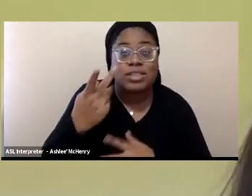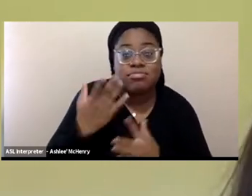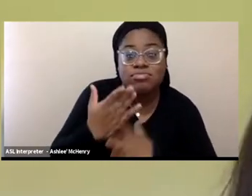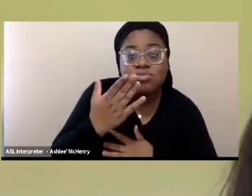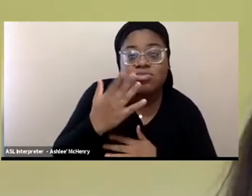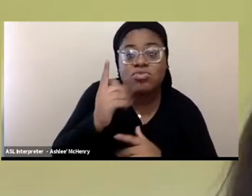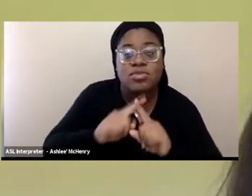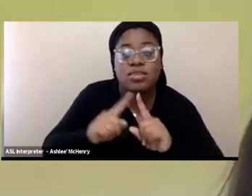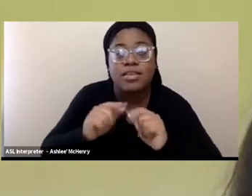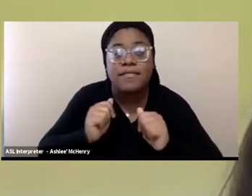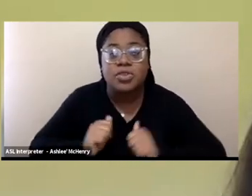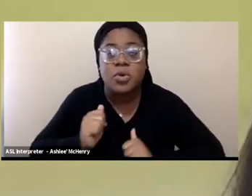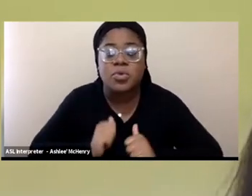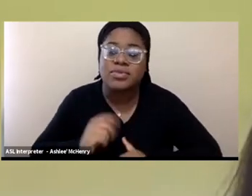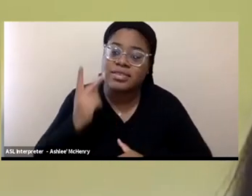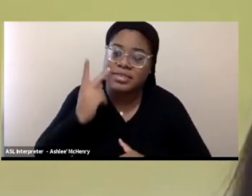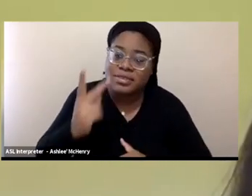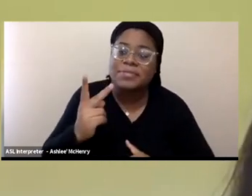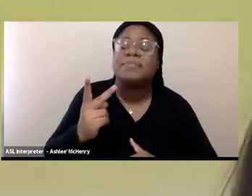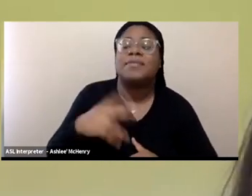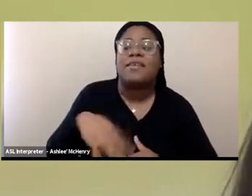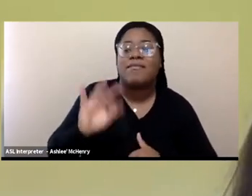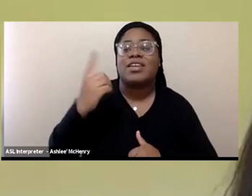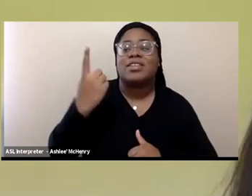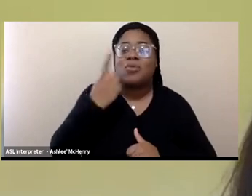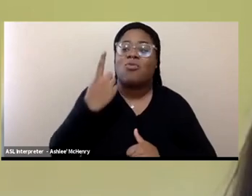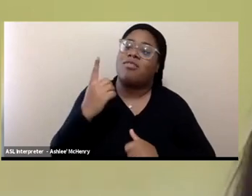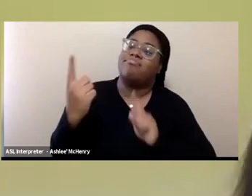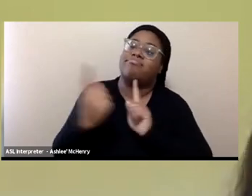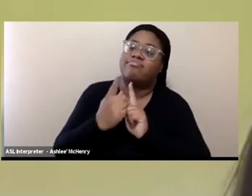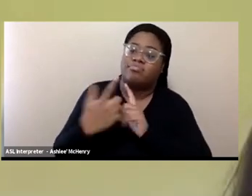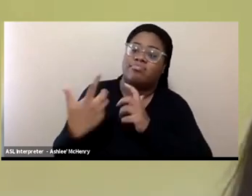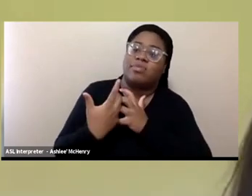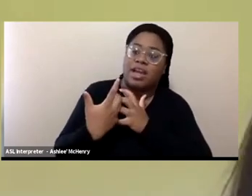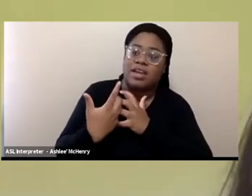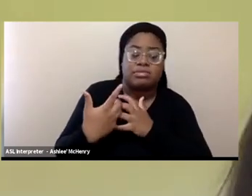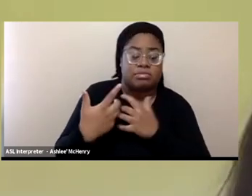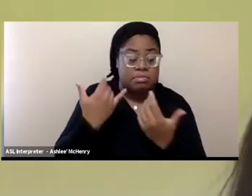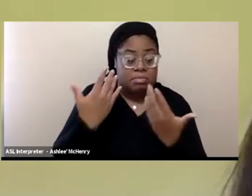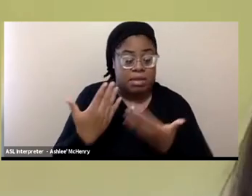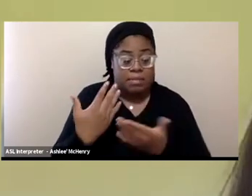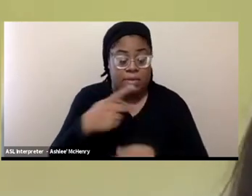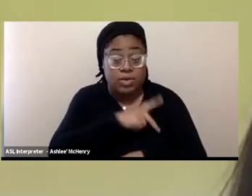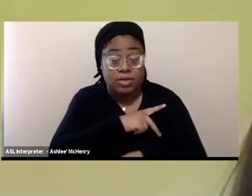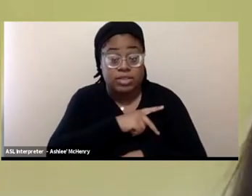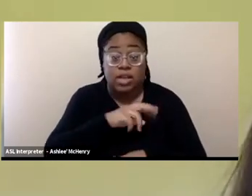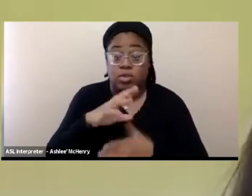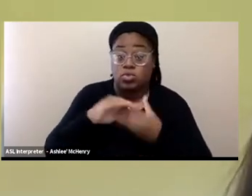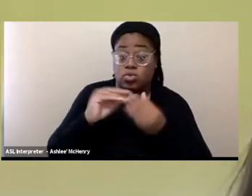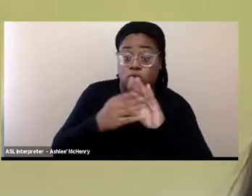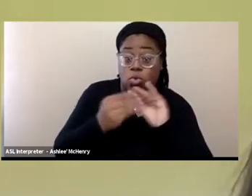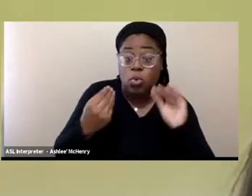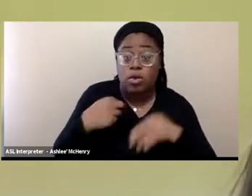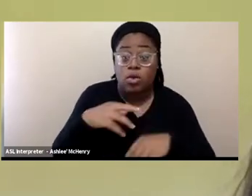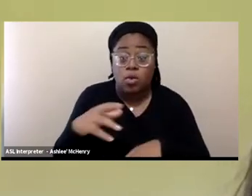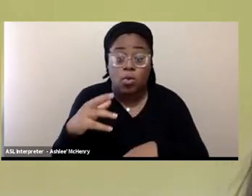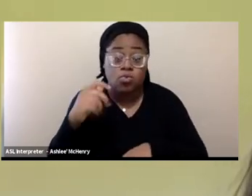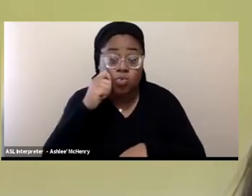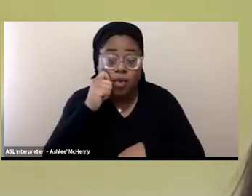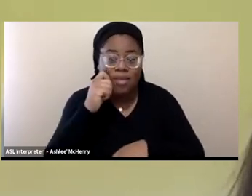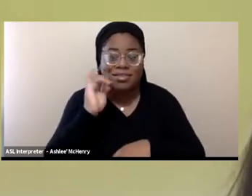episodes and for the most part, somebody can find somebody, whether that be within looks or personality or story or whatever it is. The show is